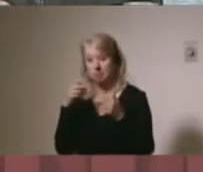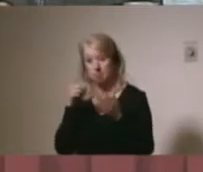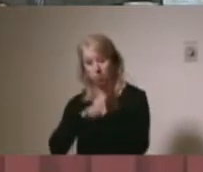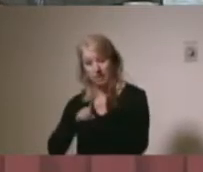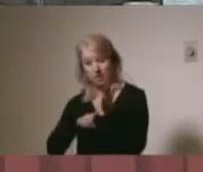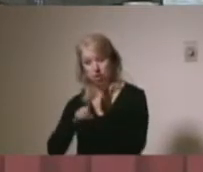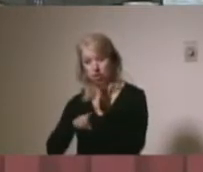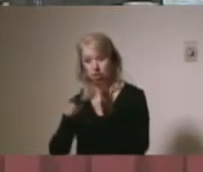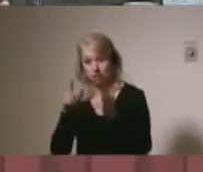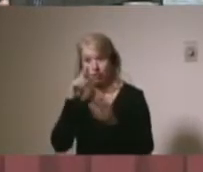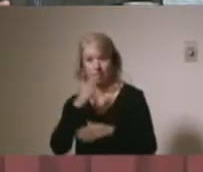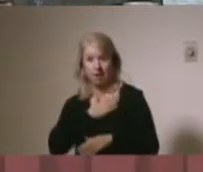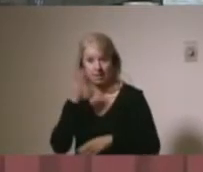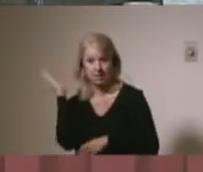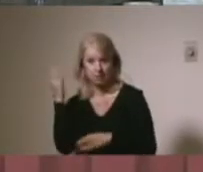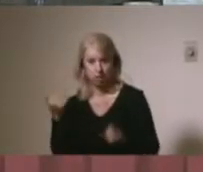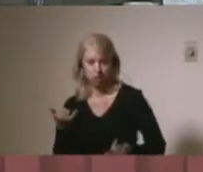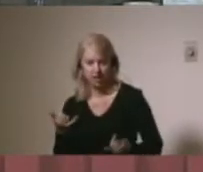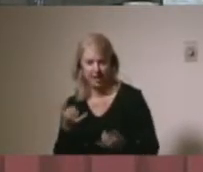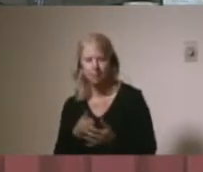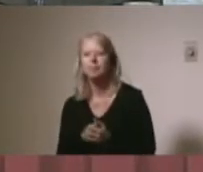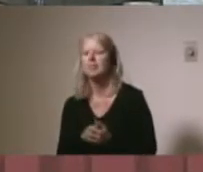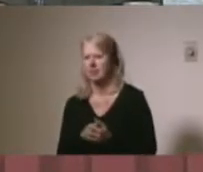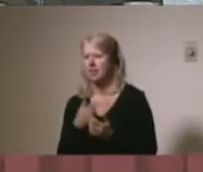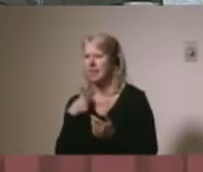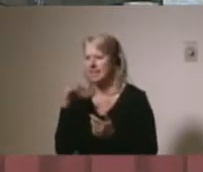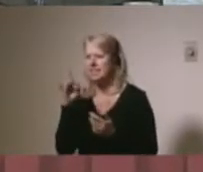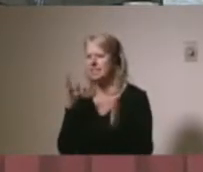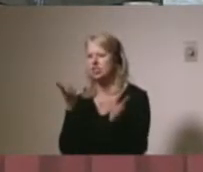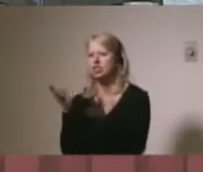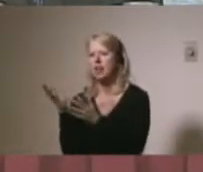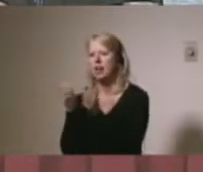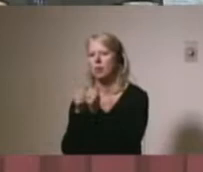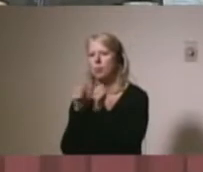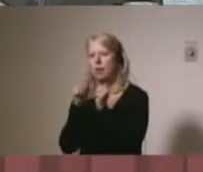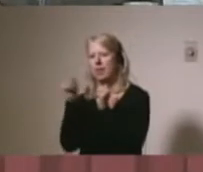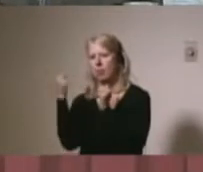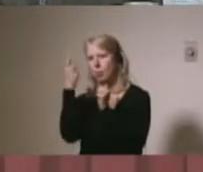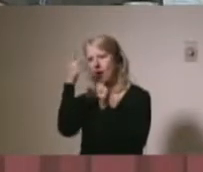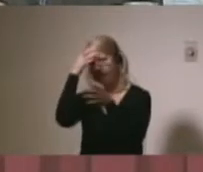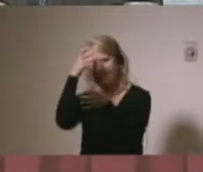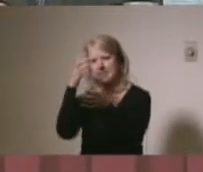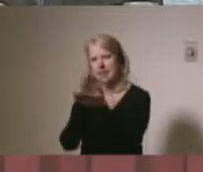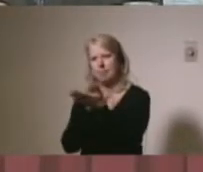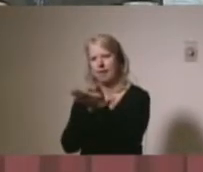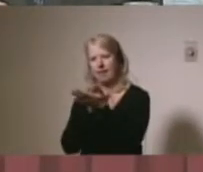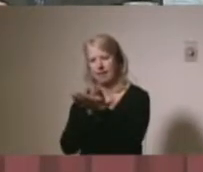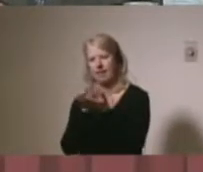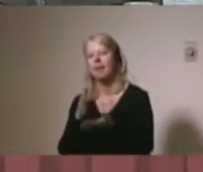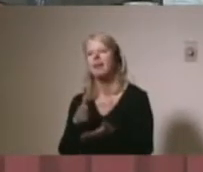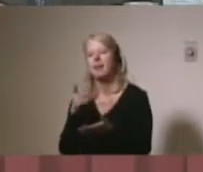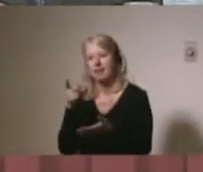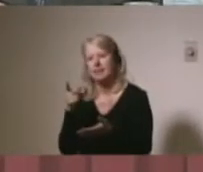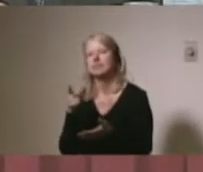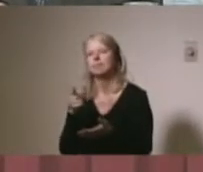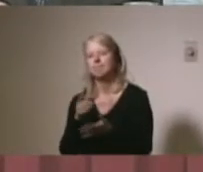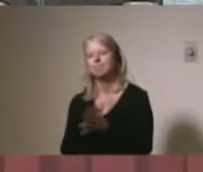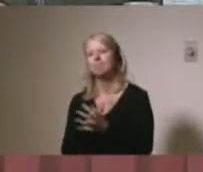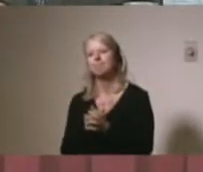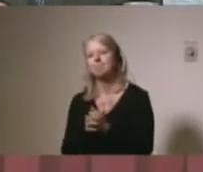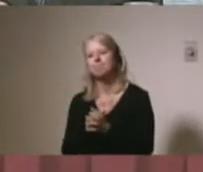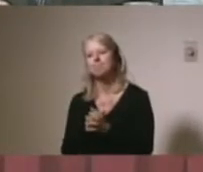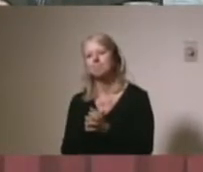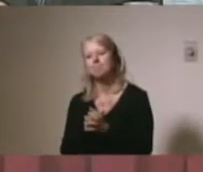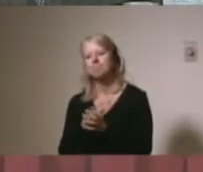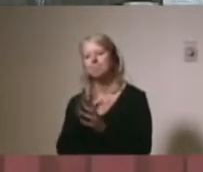this speech, I did talk to an academic who kind of gave the view